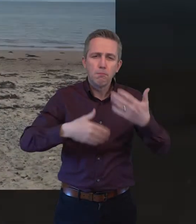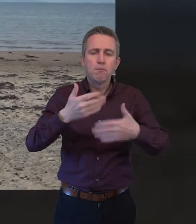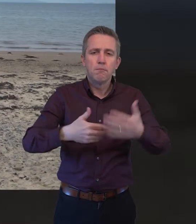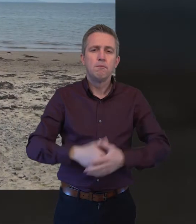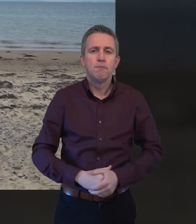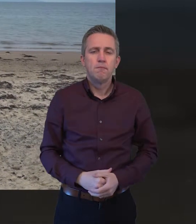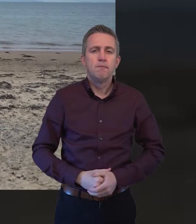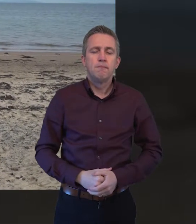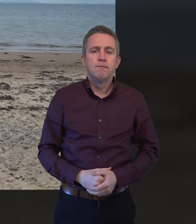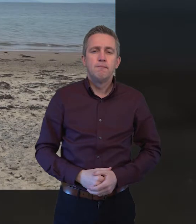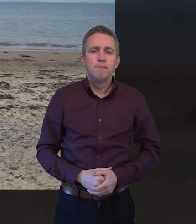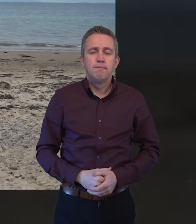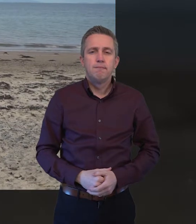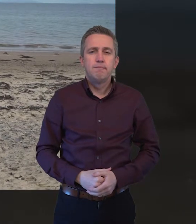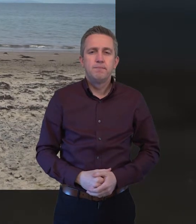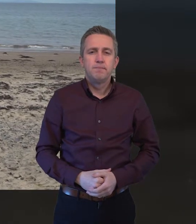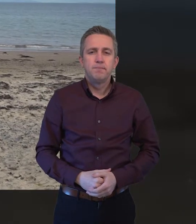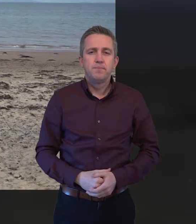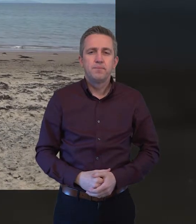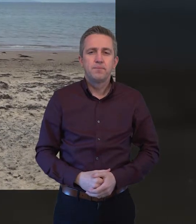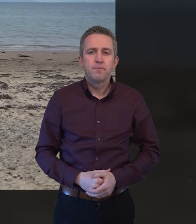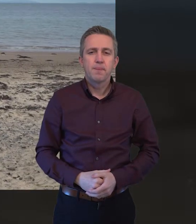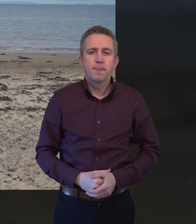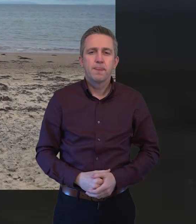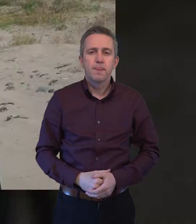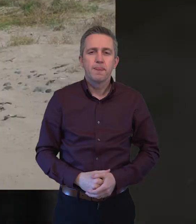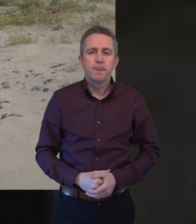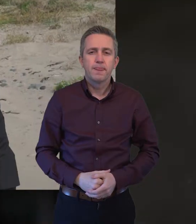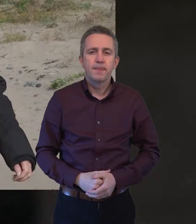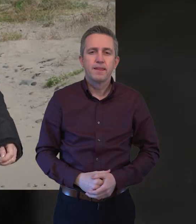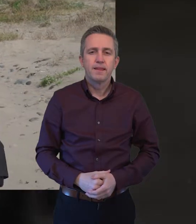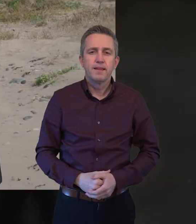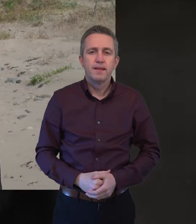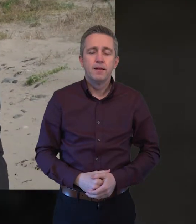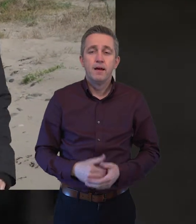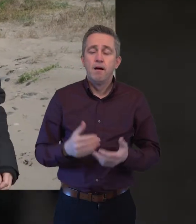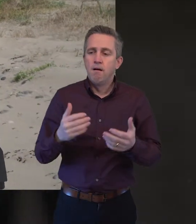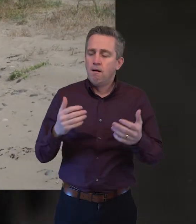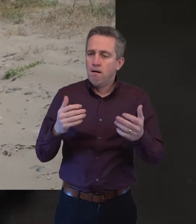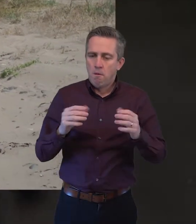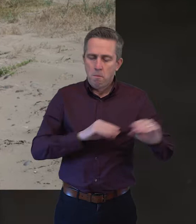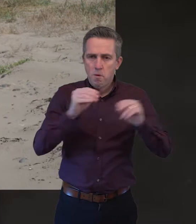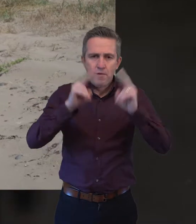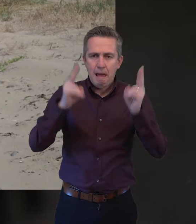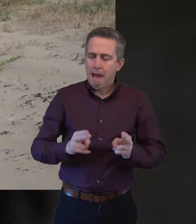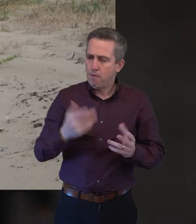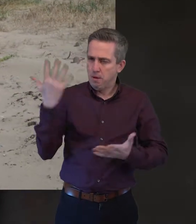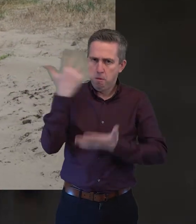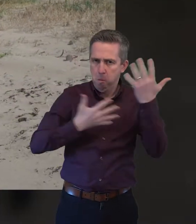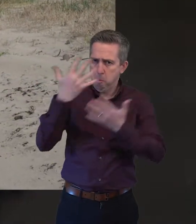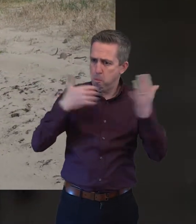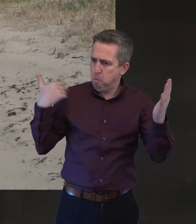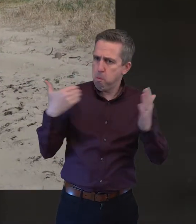Oh, that was was a full few weeks, eh? Aye, wasn't it